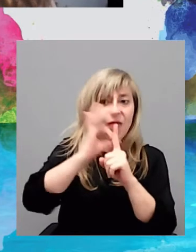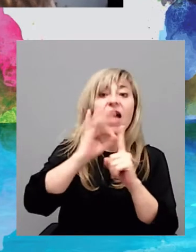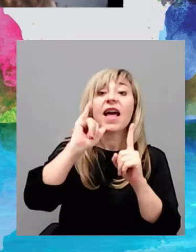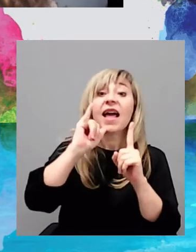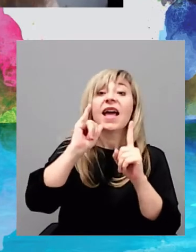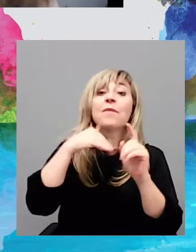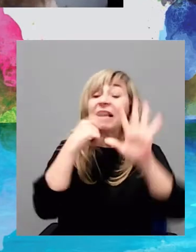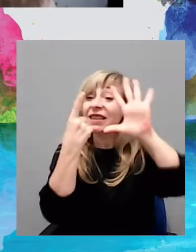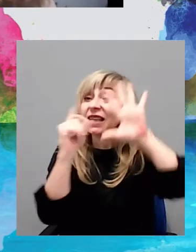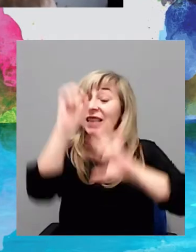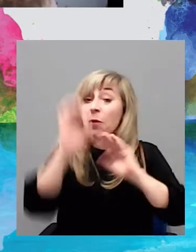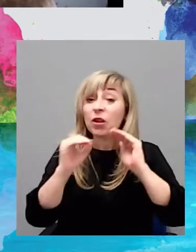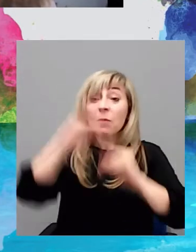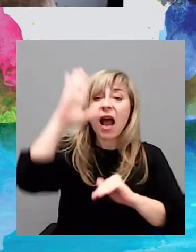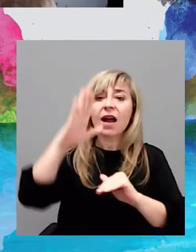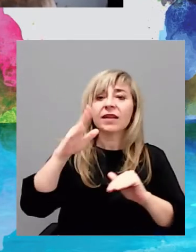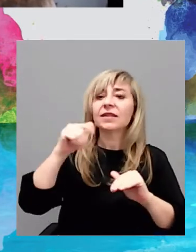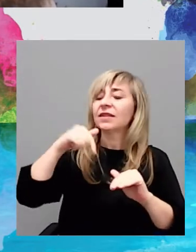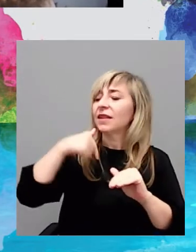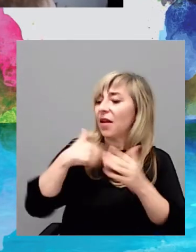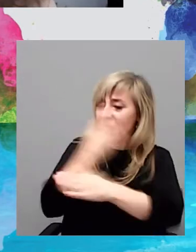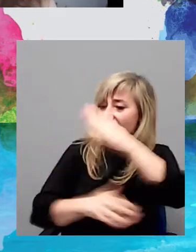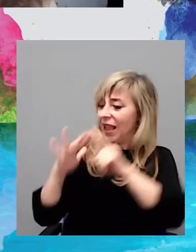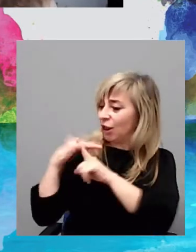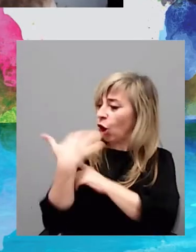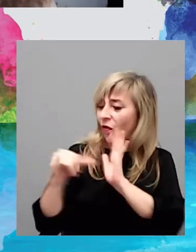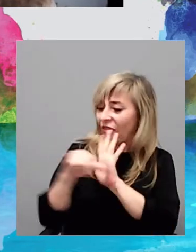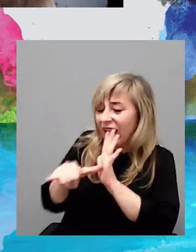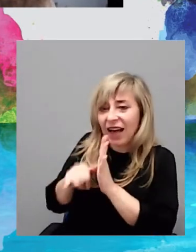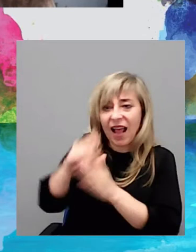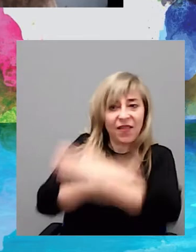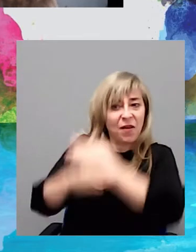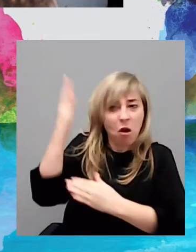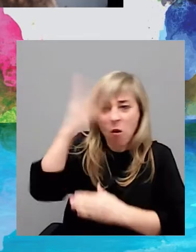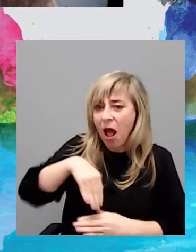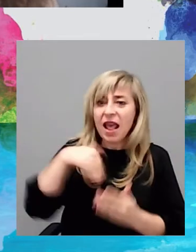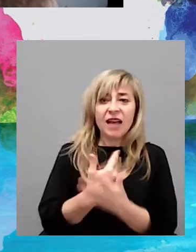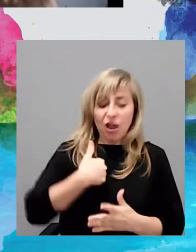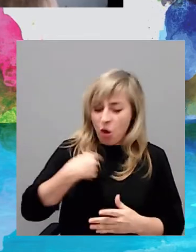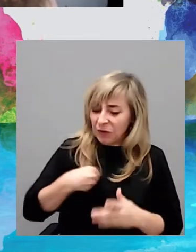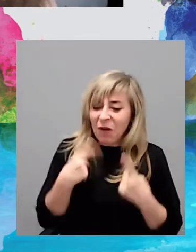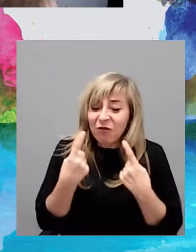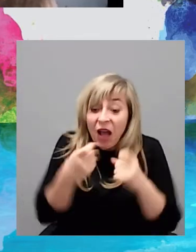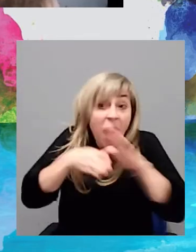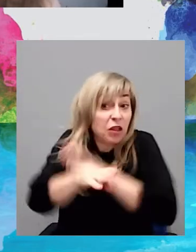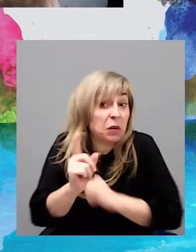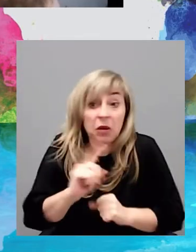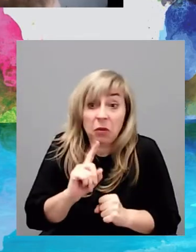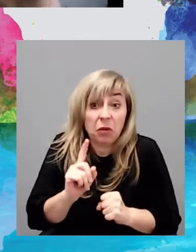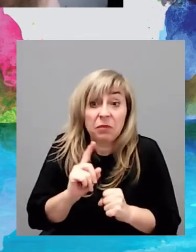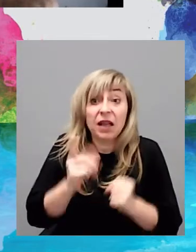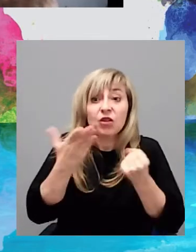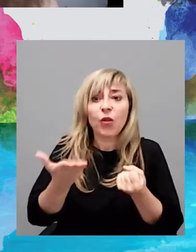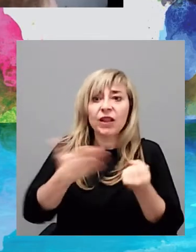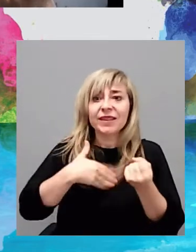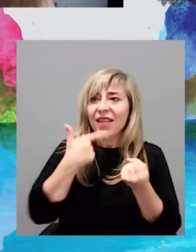did not have any people with disabilities in their environment and didn't have training in accessibility,